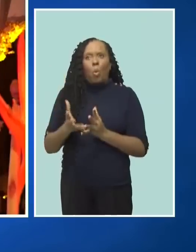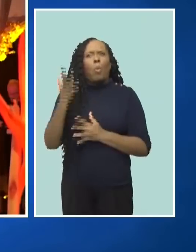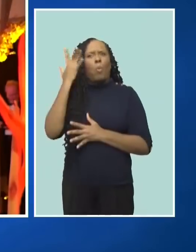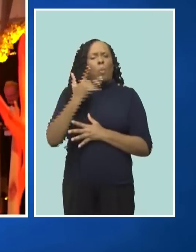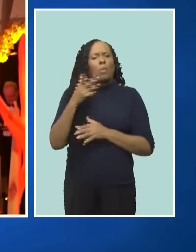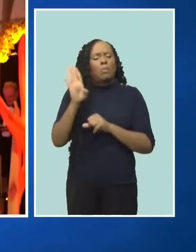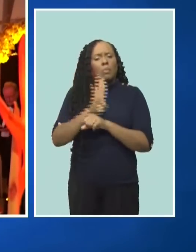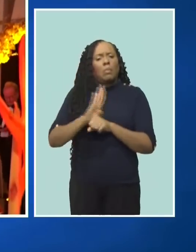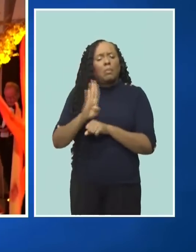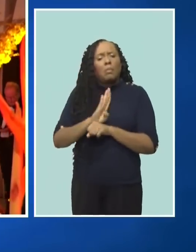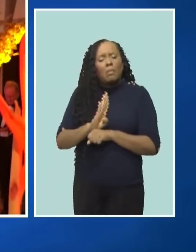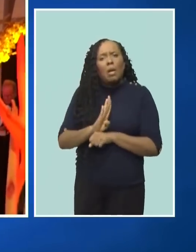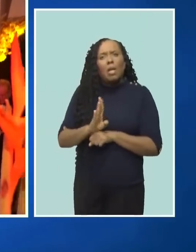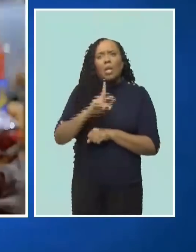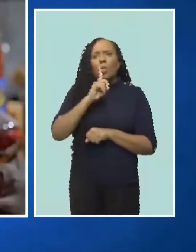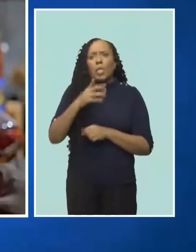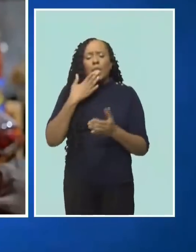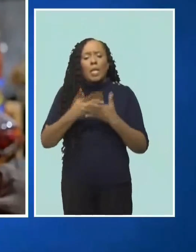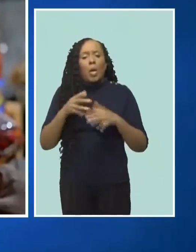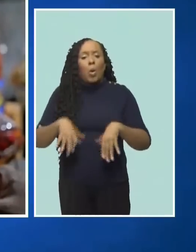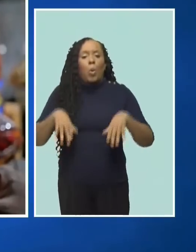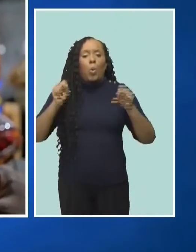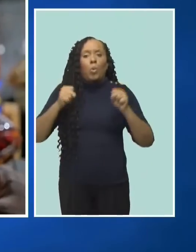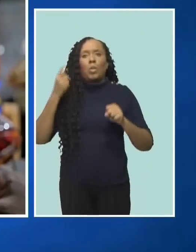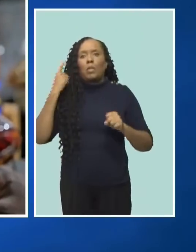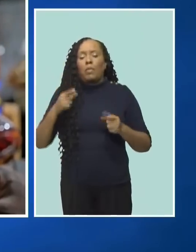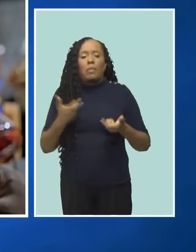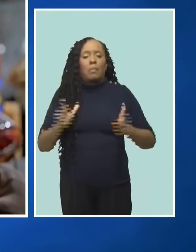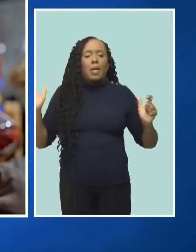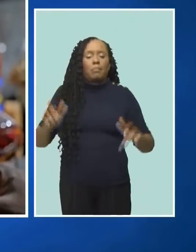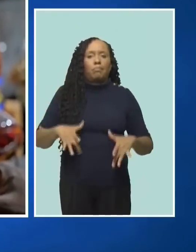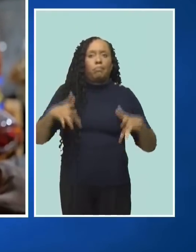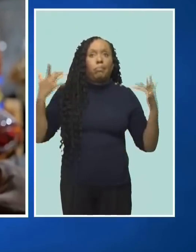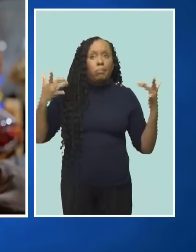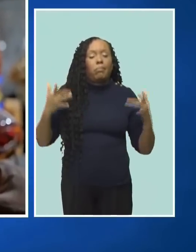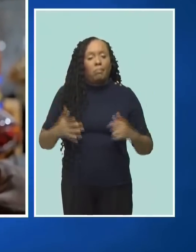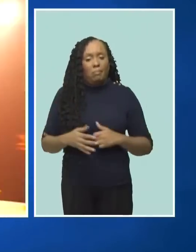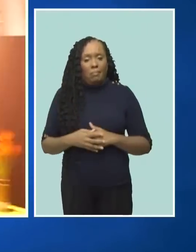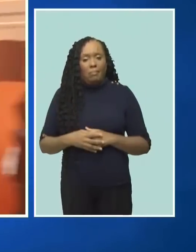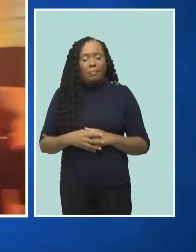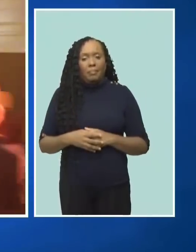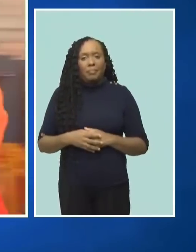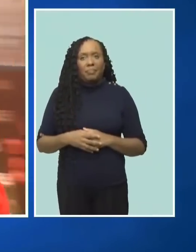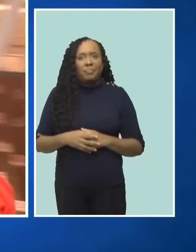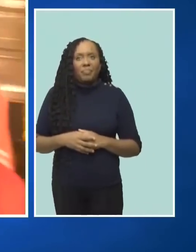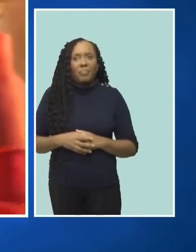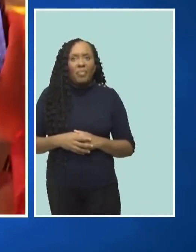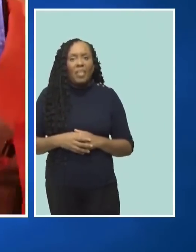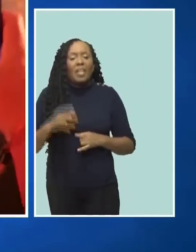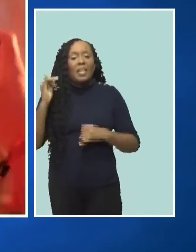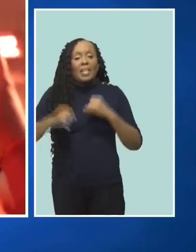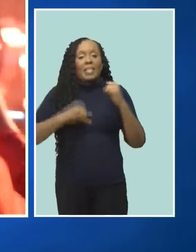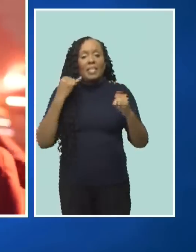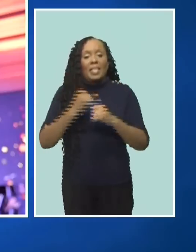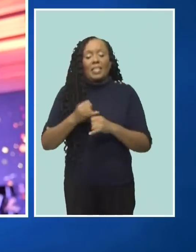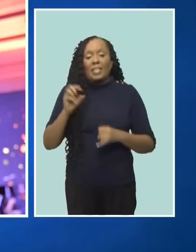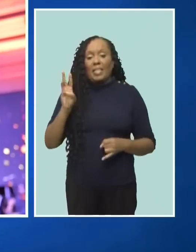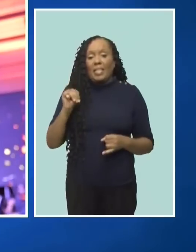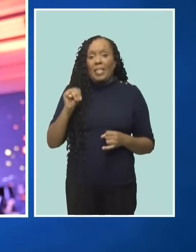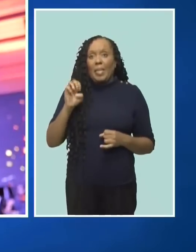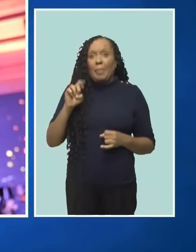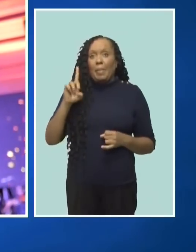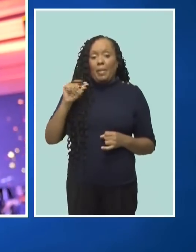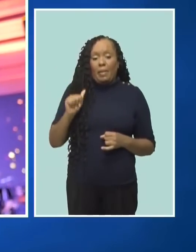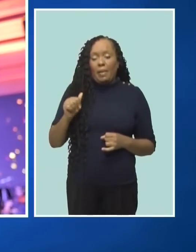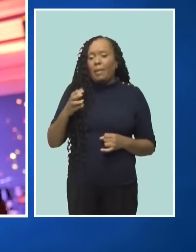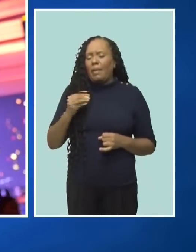Barbados is well known for hosting the ultimate foodie's dream weekend. International media and media